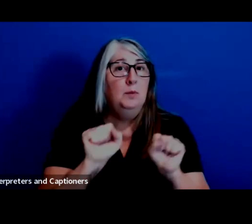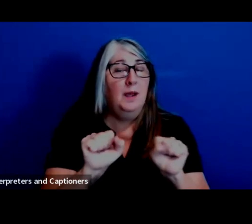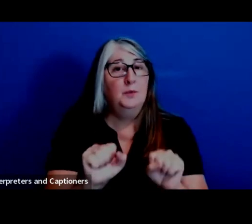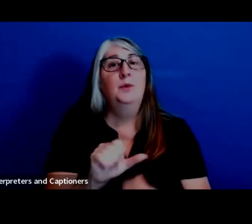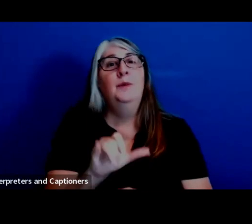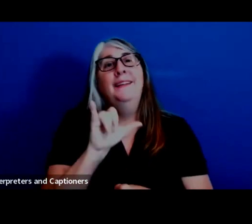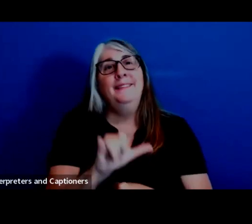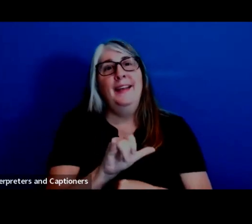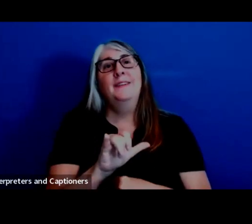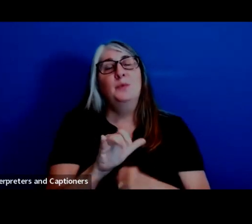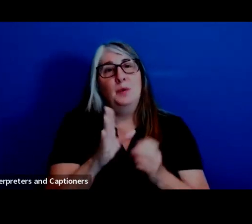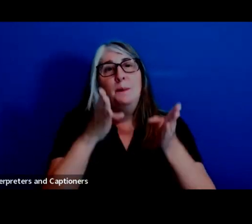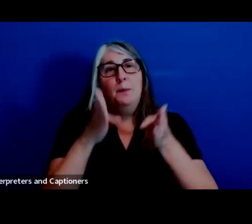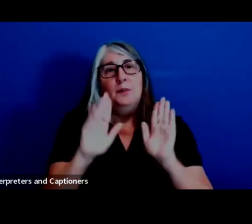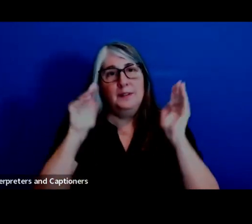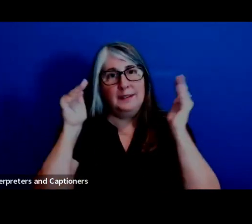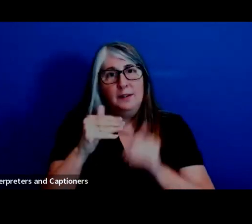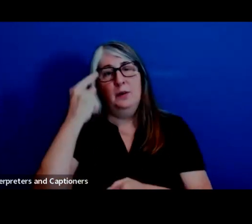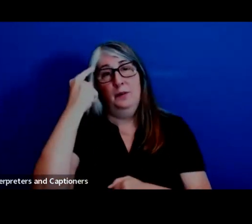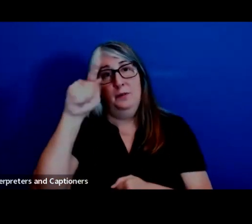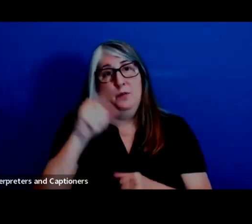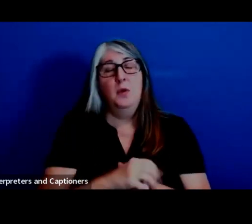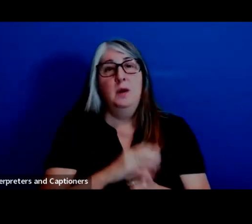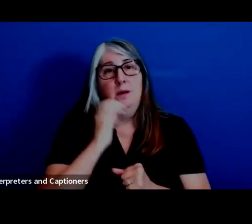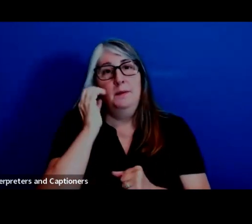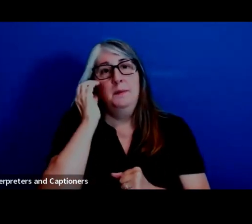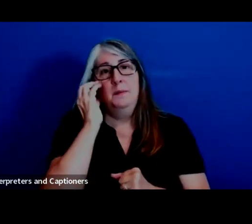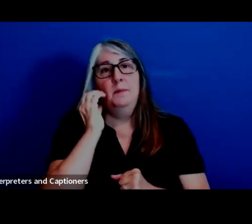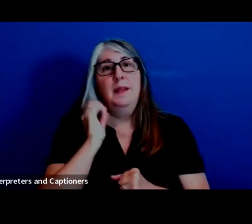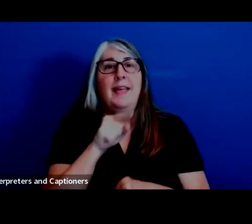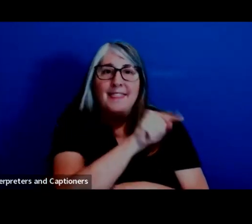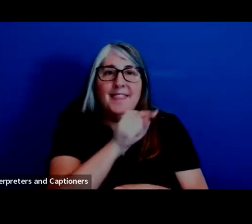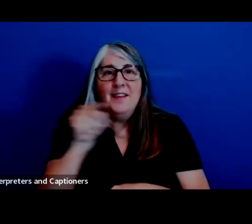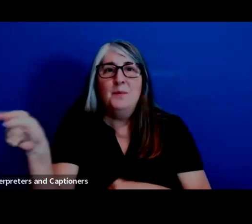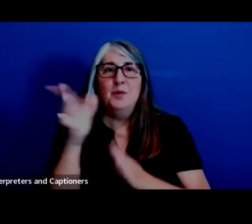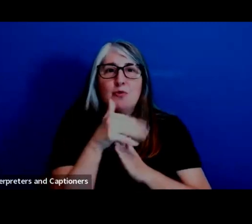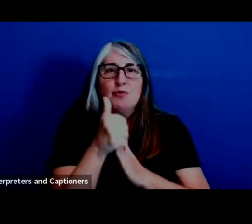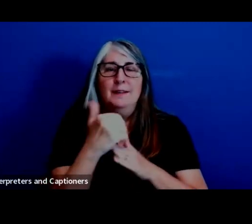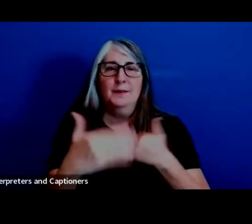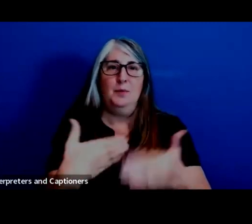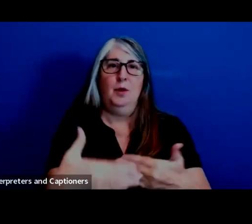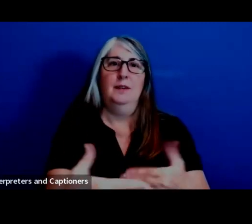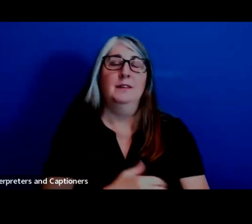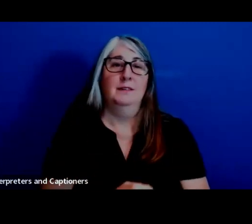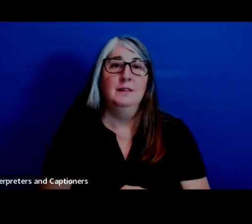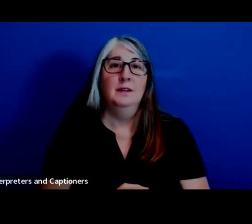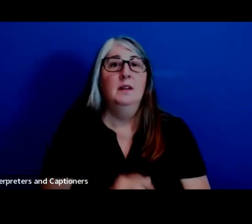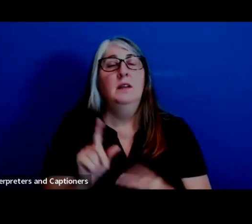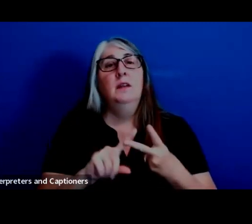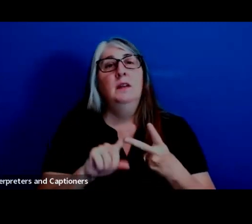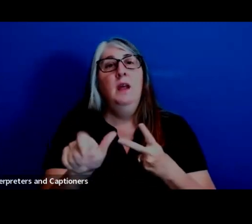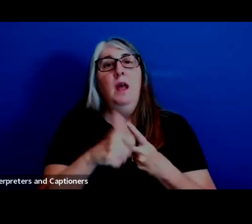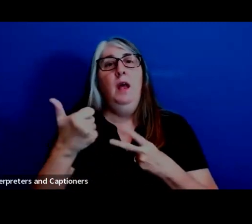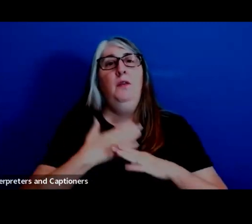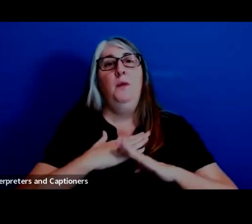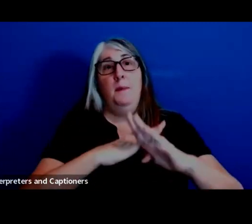being person-centered is all about, letting them direct the process. And I think another one of the biggest